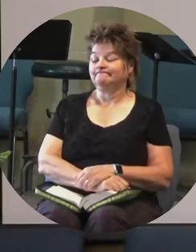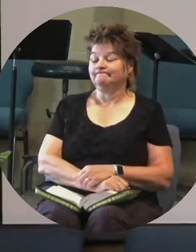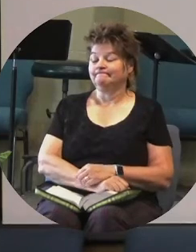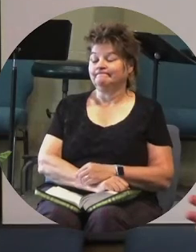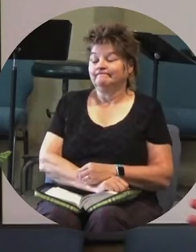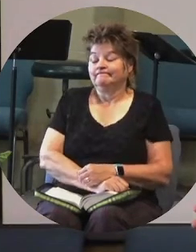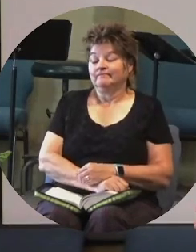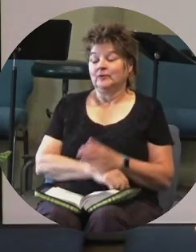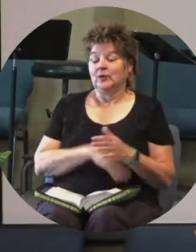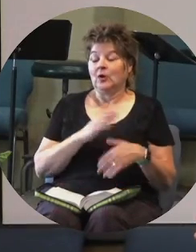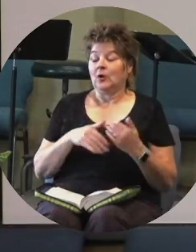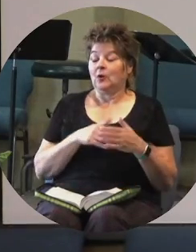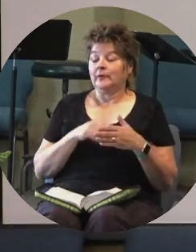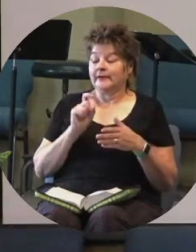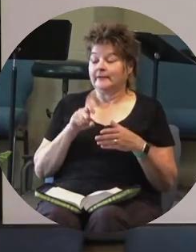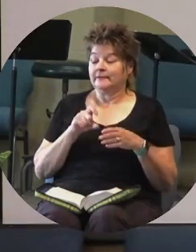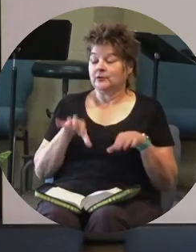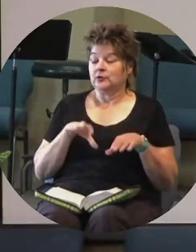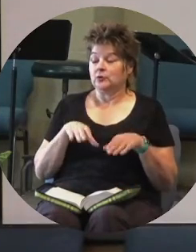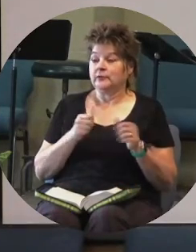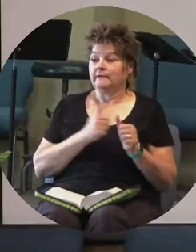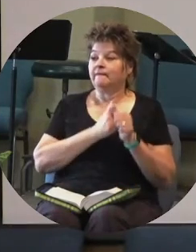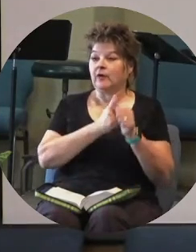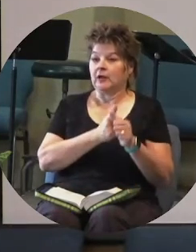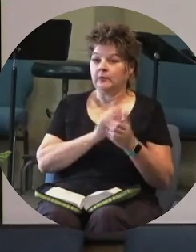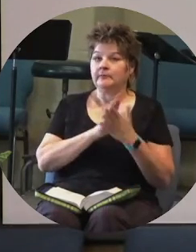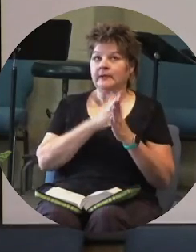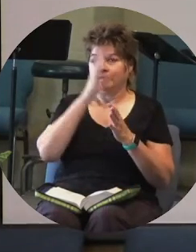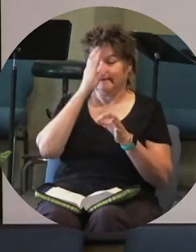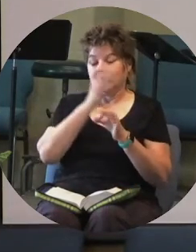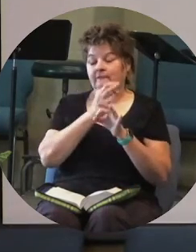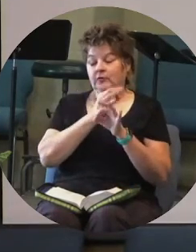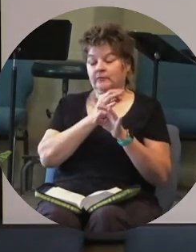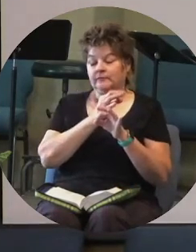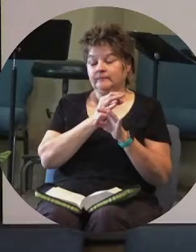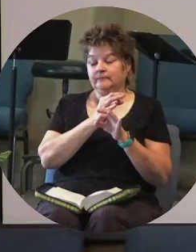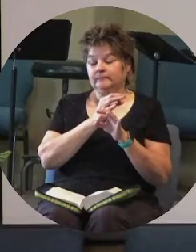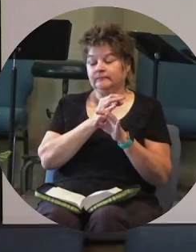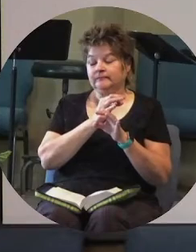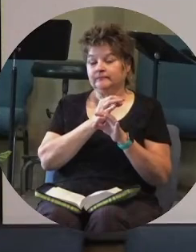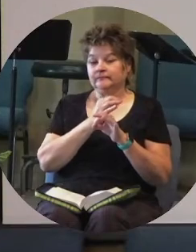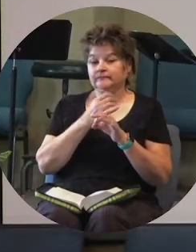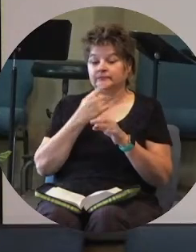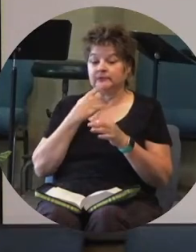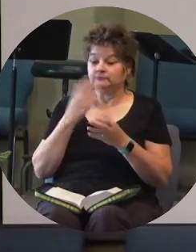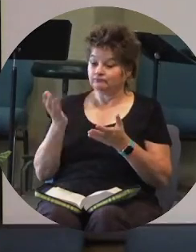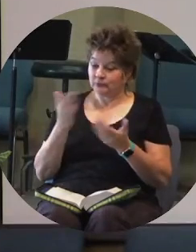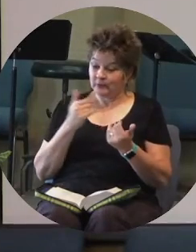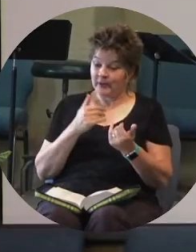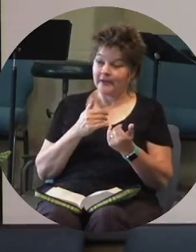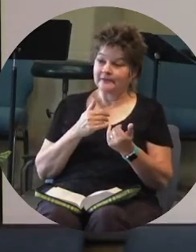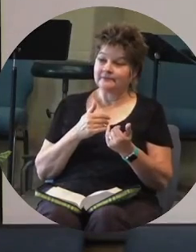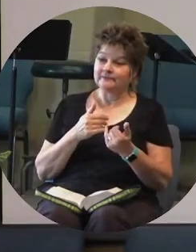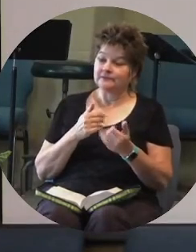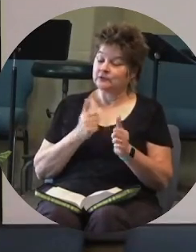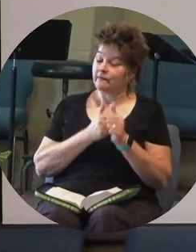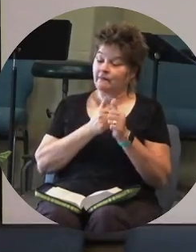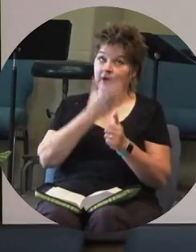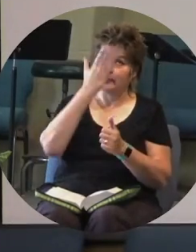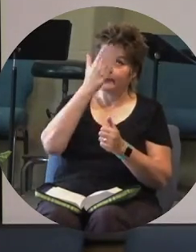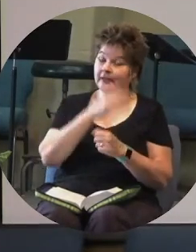All we got to do is follow him, to be faithful. And he says, "Come on, just follow